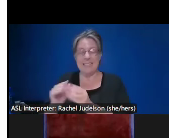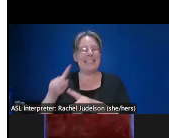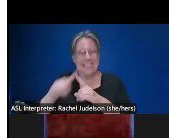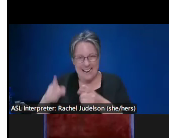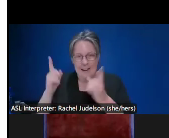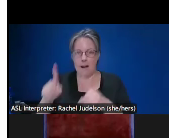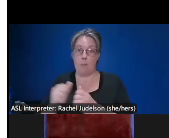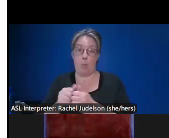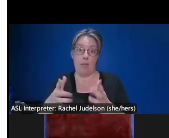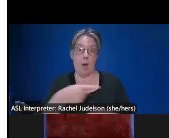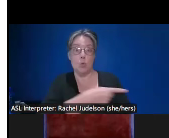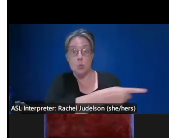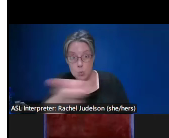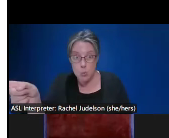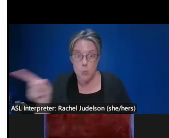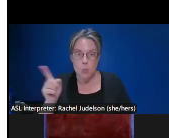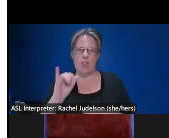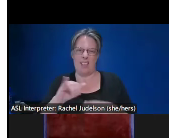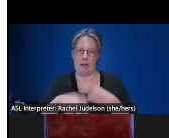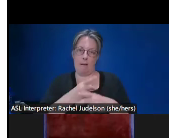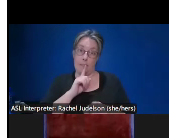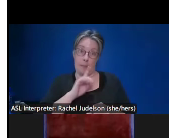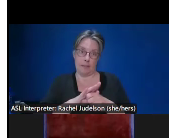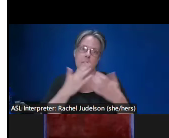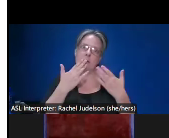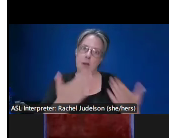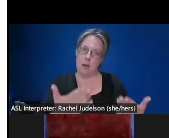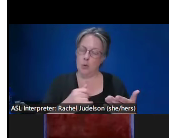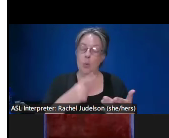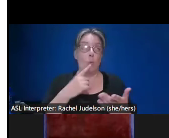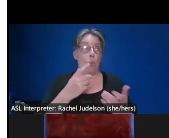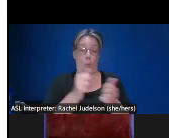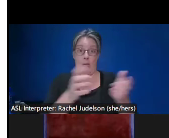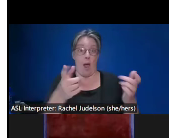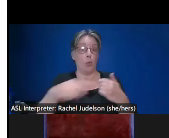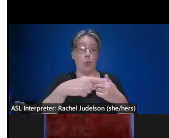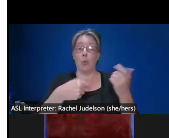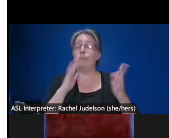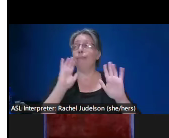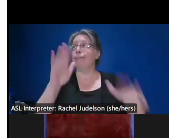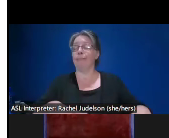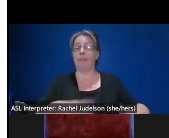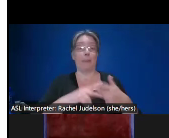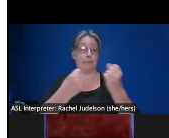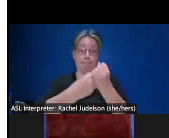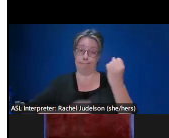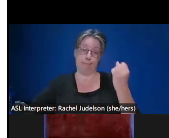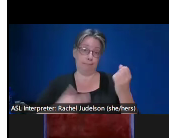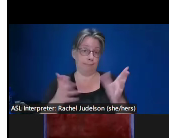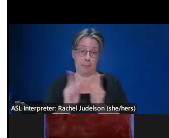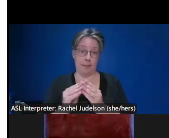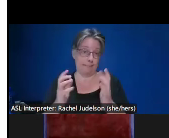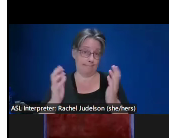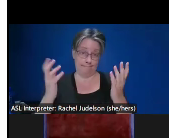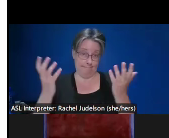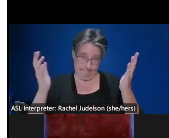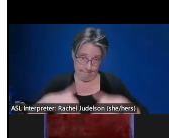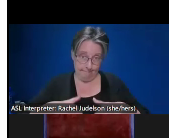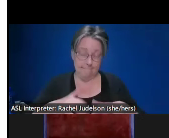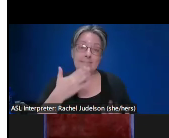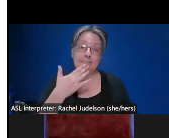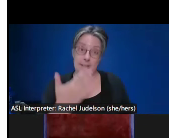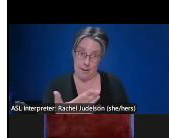it not for that kind of commitment. So we definitely could not do this without your assistance. And you are duly noted